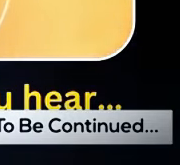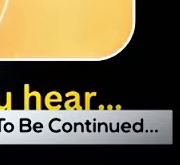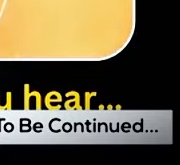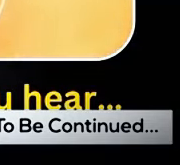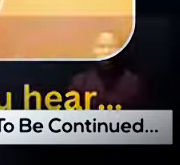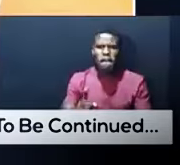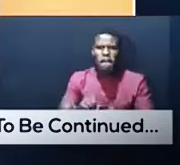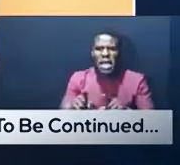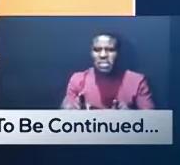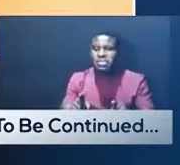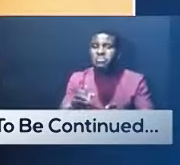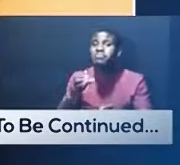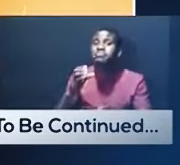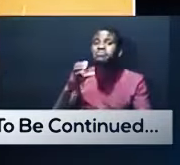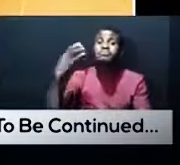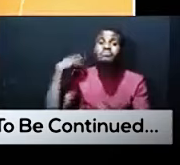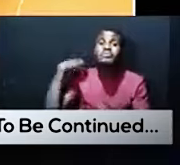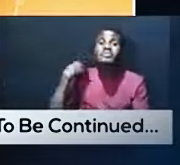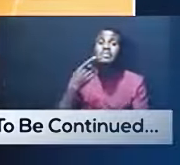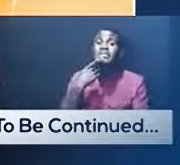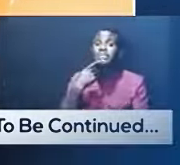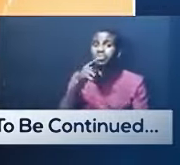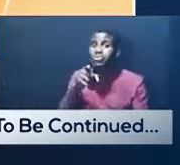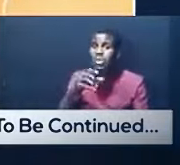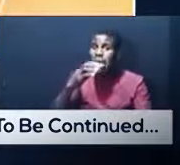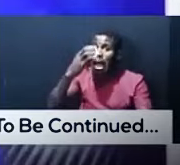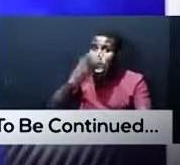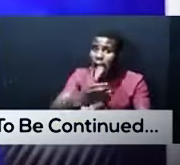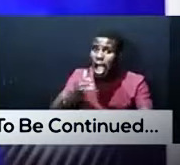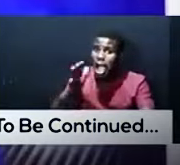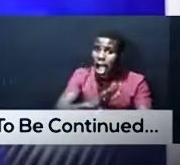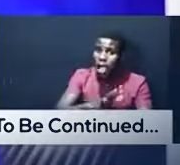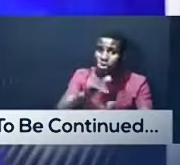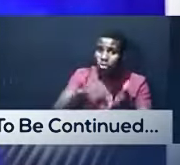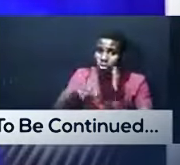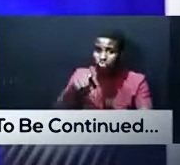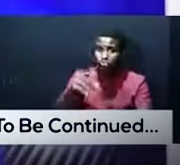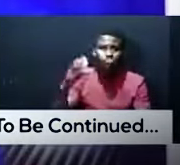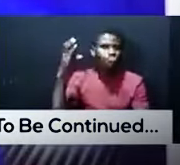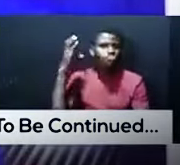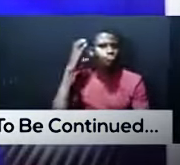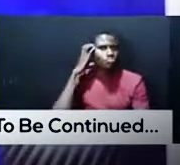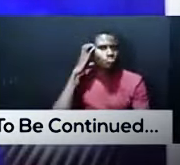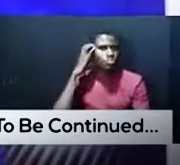be careful what you hear. Why?